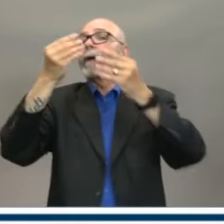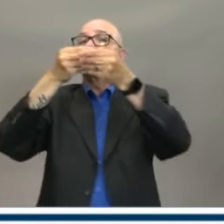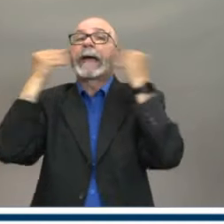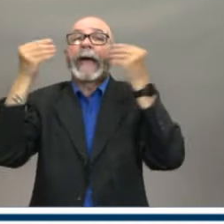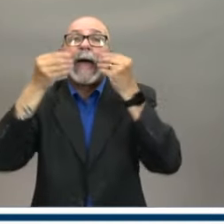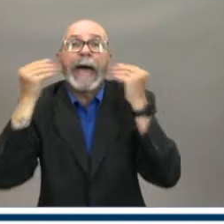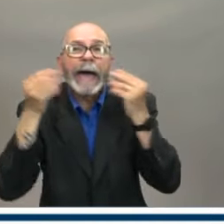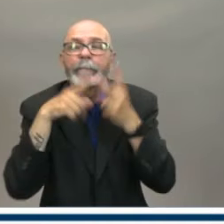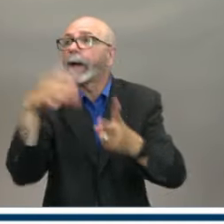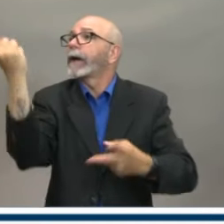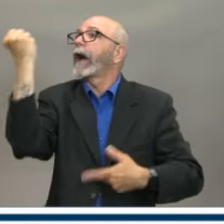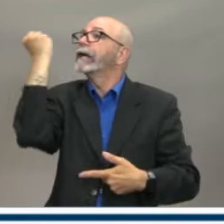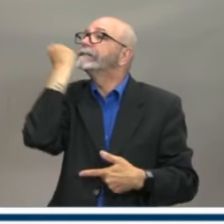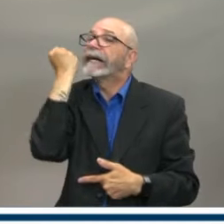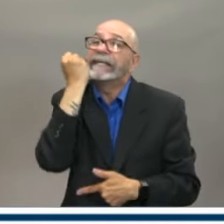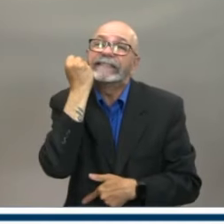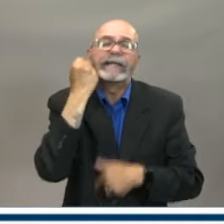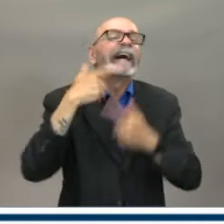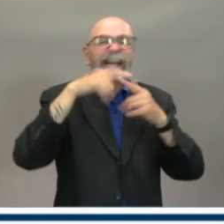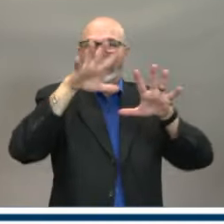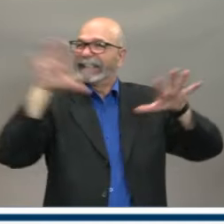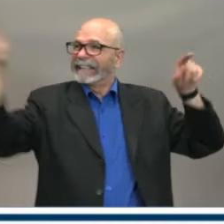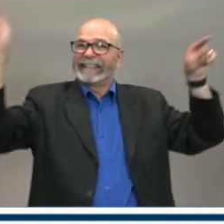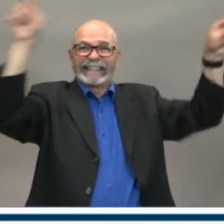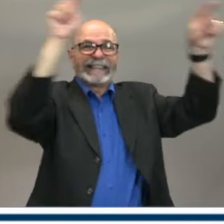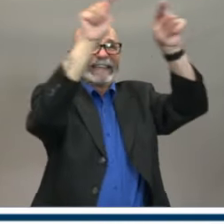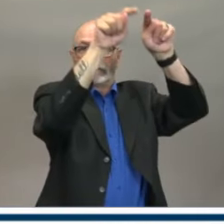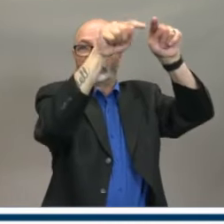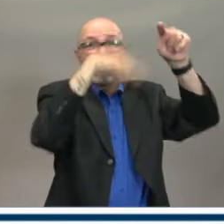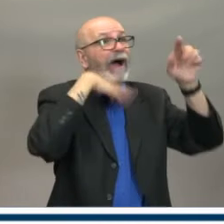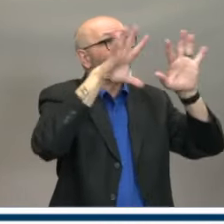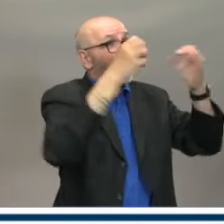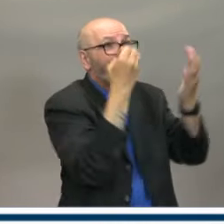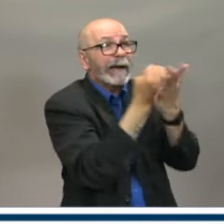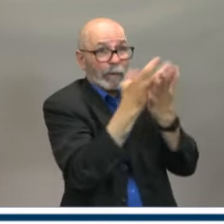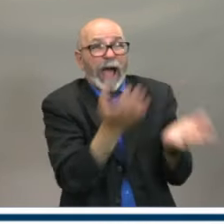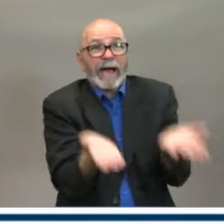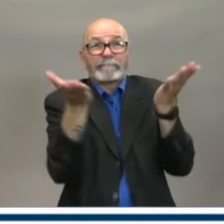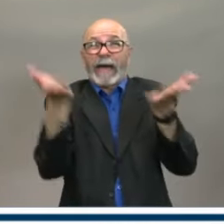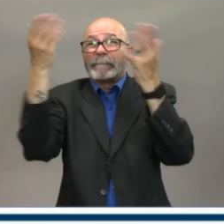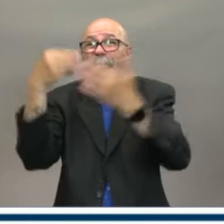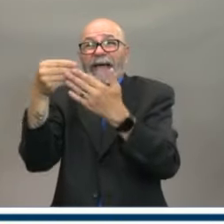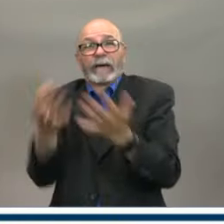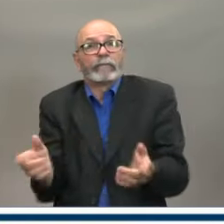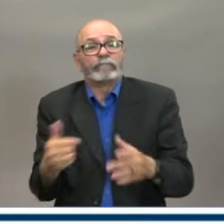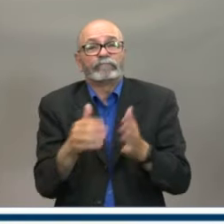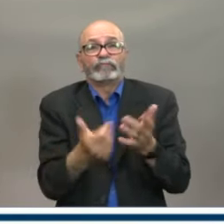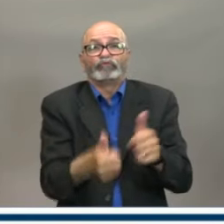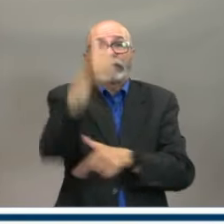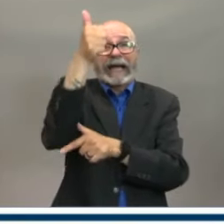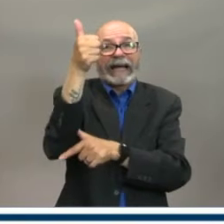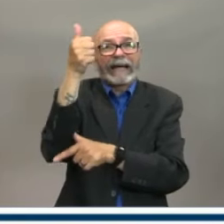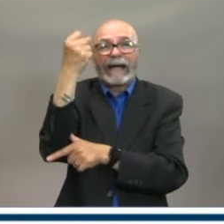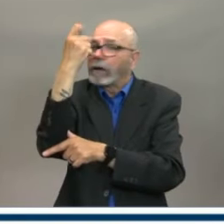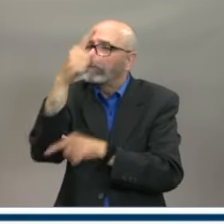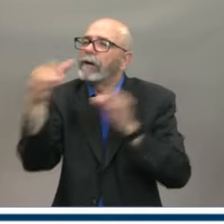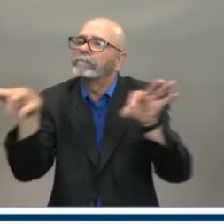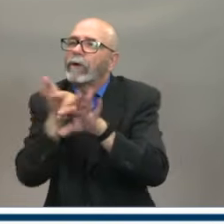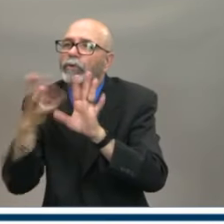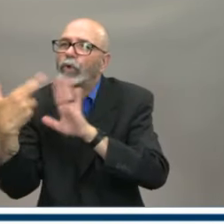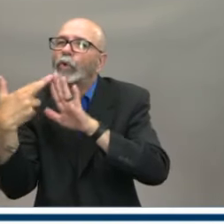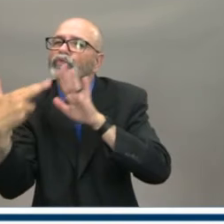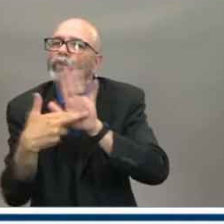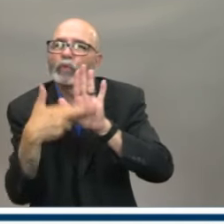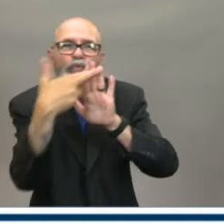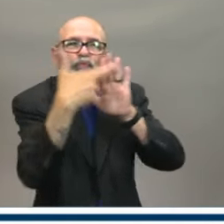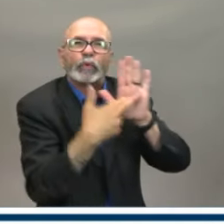sure that when we open up our economy, people will understand the rules. If you look across the country, there are people who've already begun to open up different phases